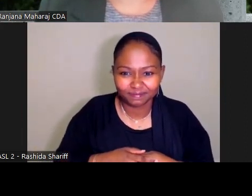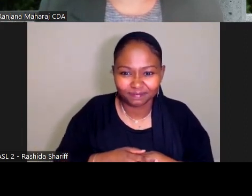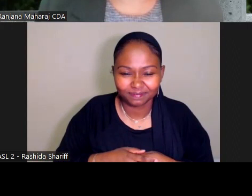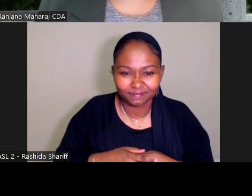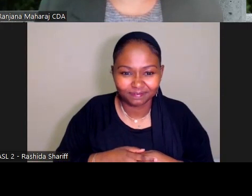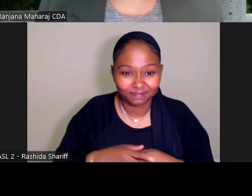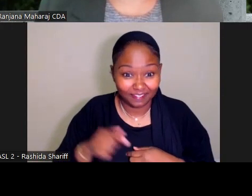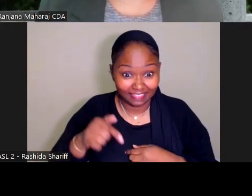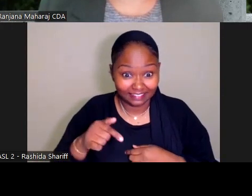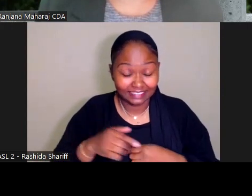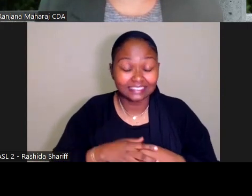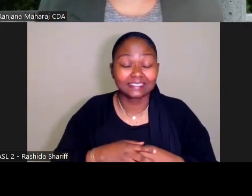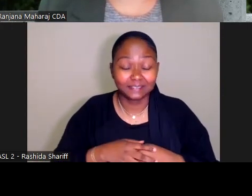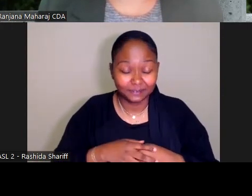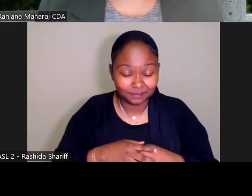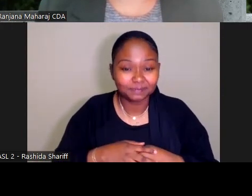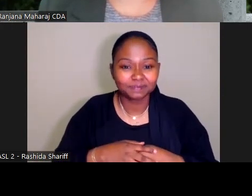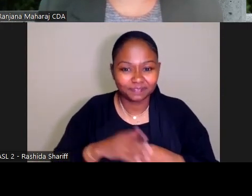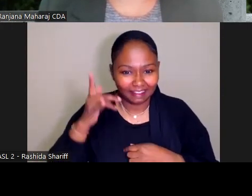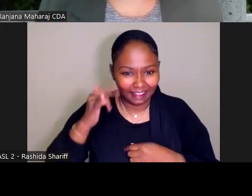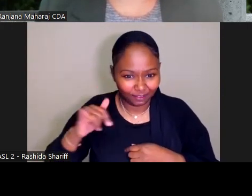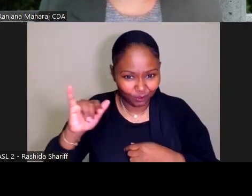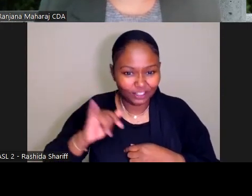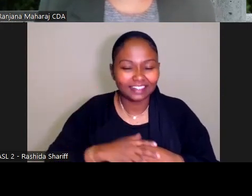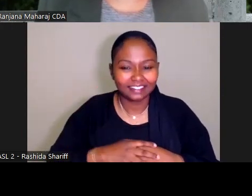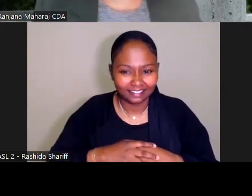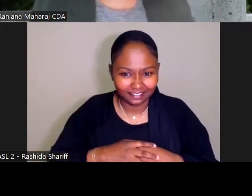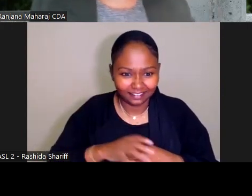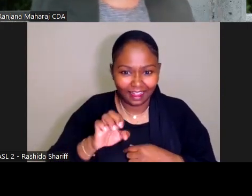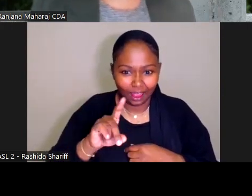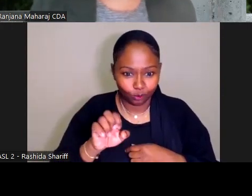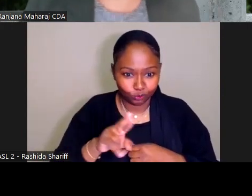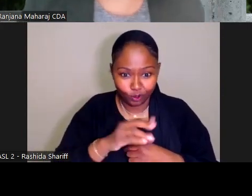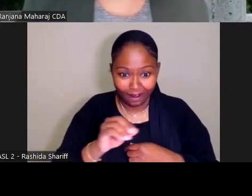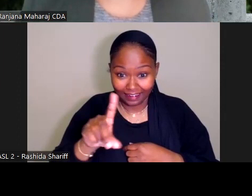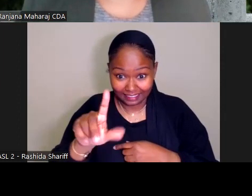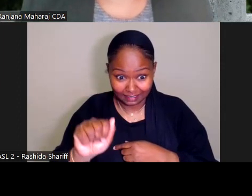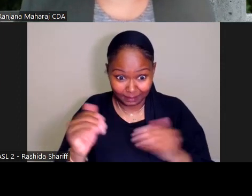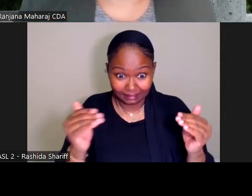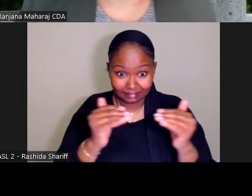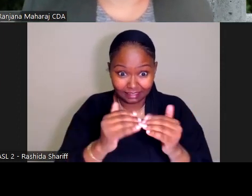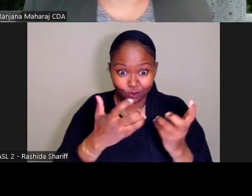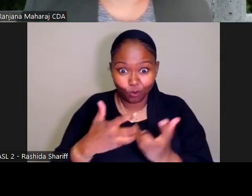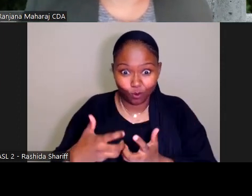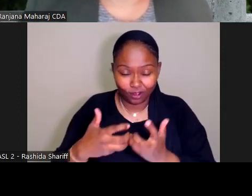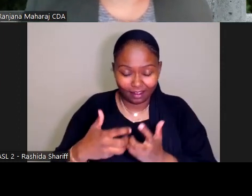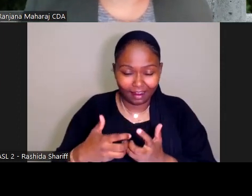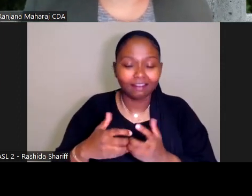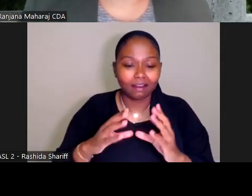This is the California Elder and Disability Justice Coordinating Council meeting,